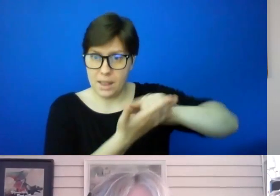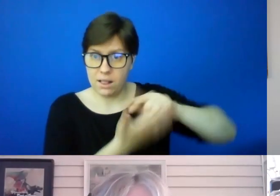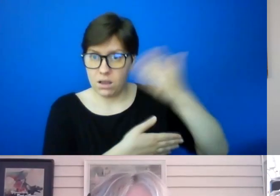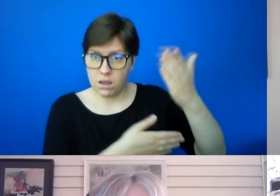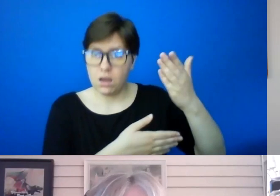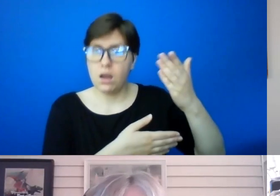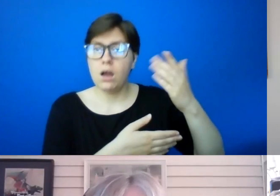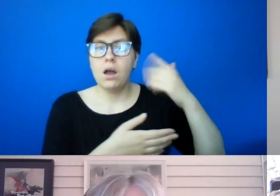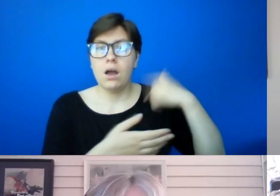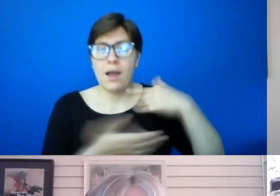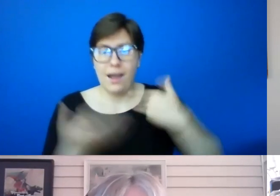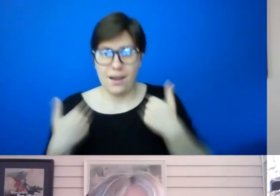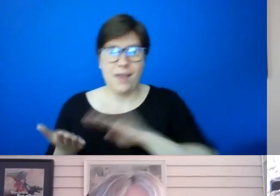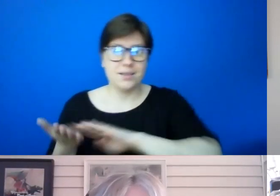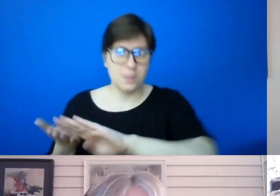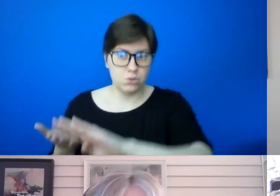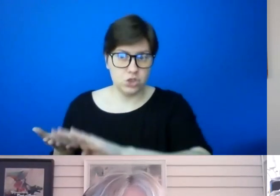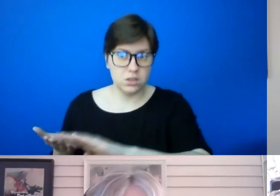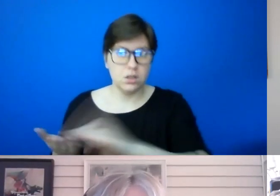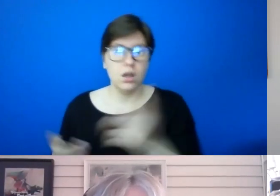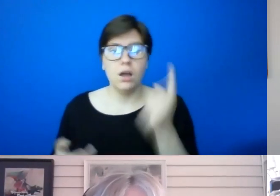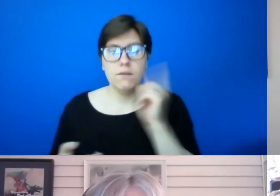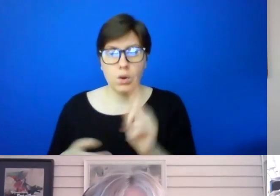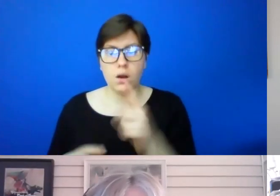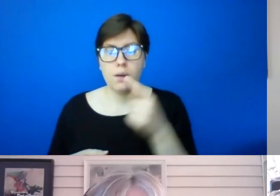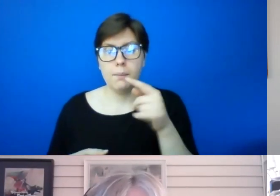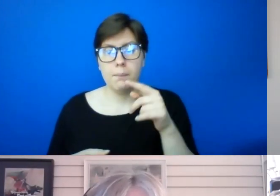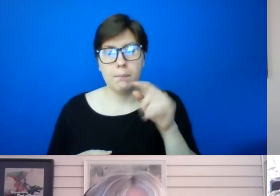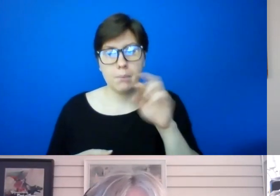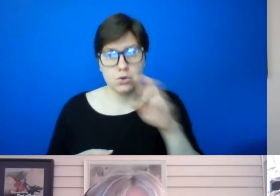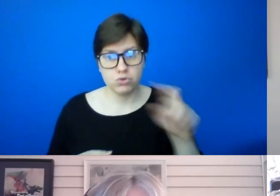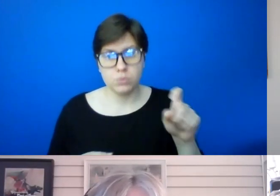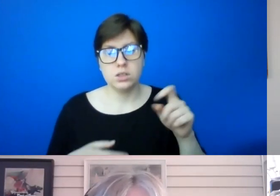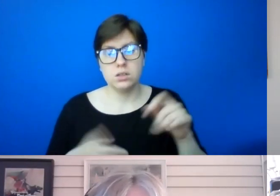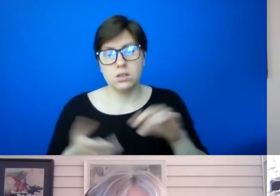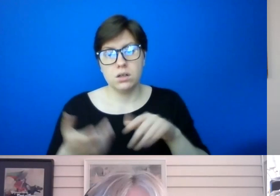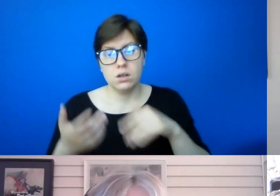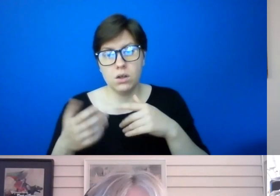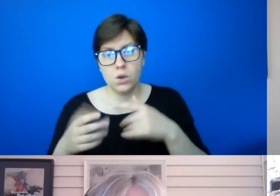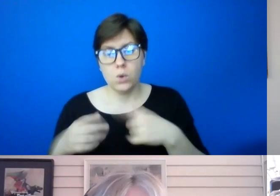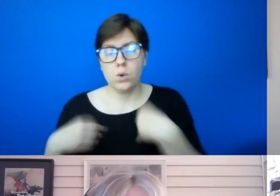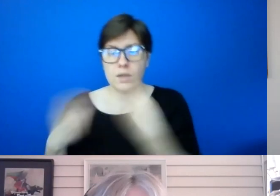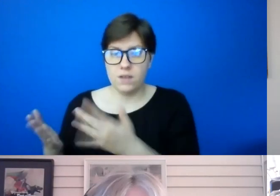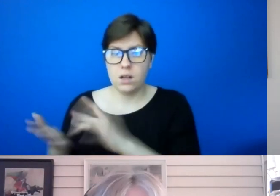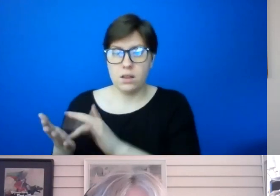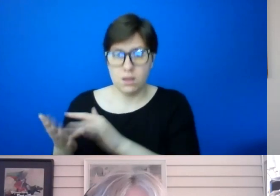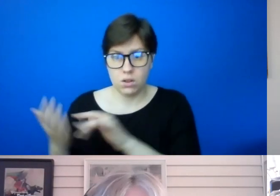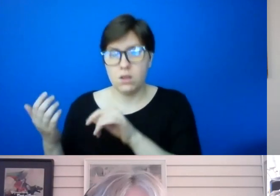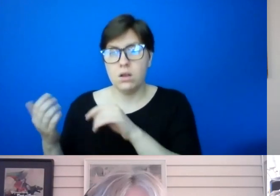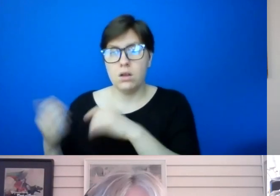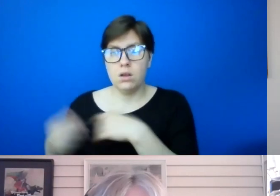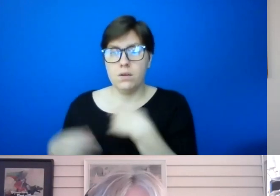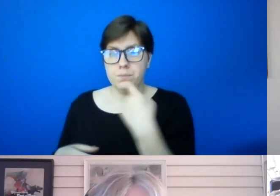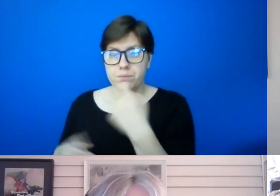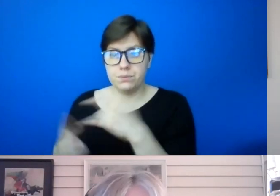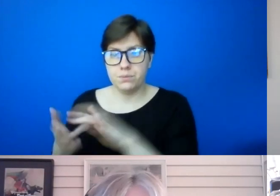doctors to prescribe lethal doses, and it was called an Act Concerning Physician-Assisted Suicide. But